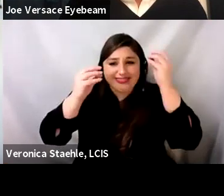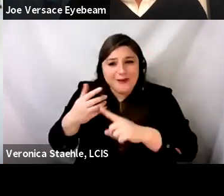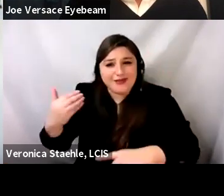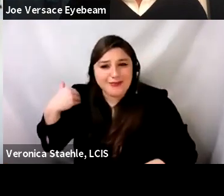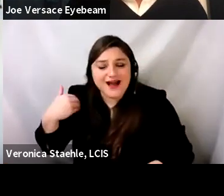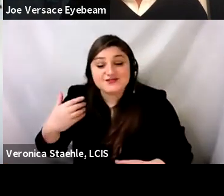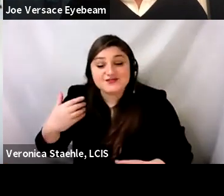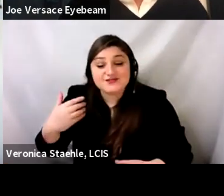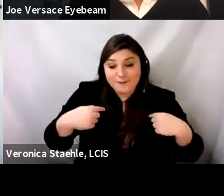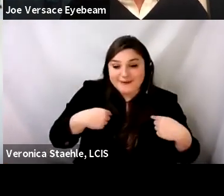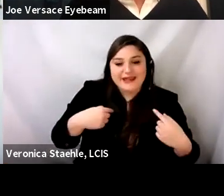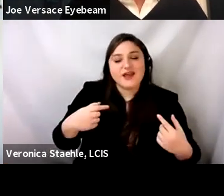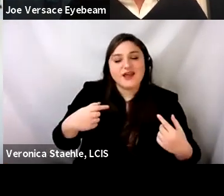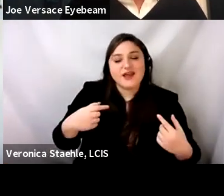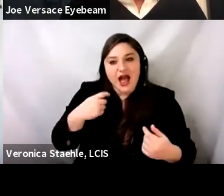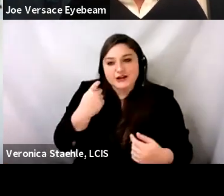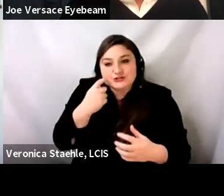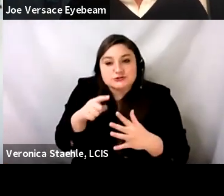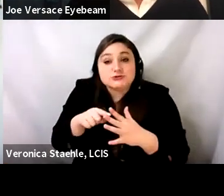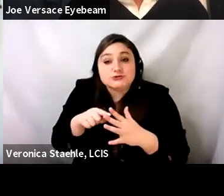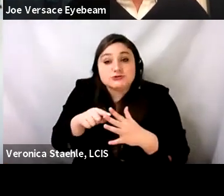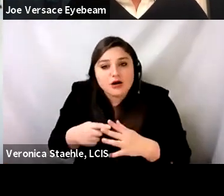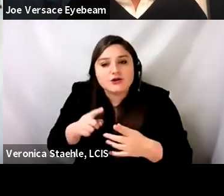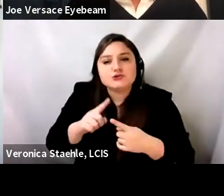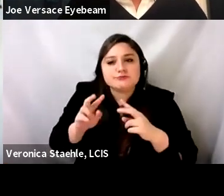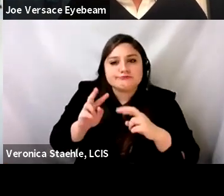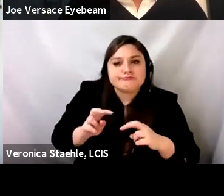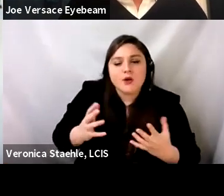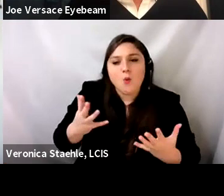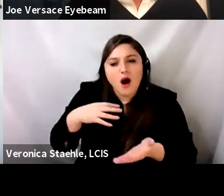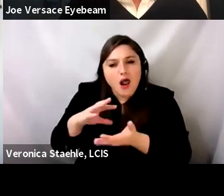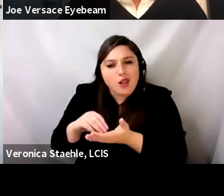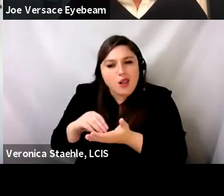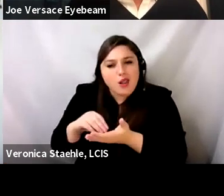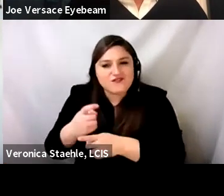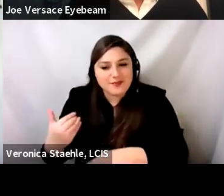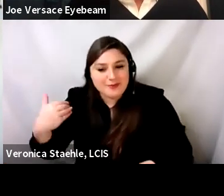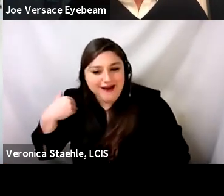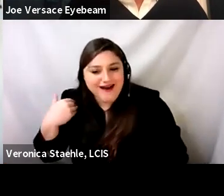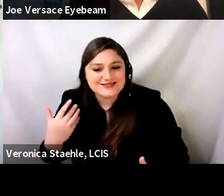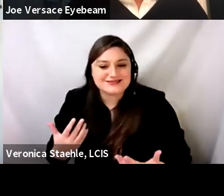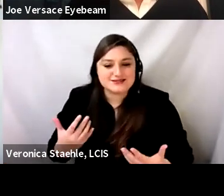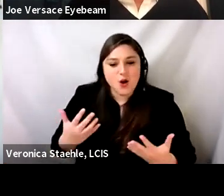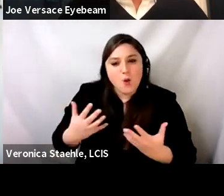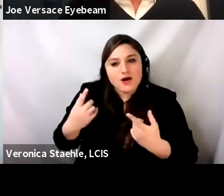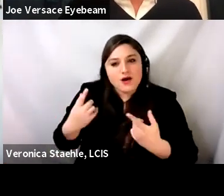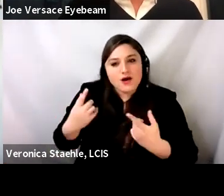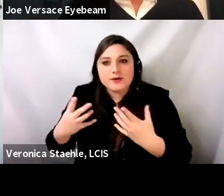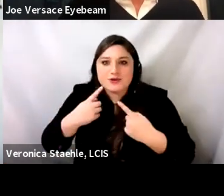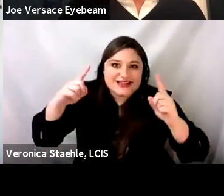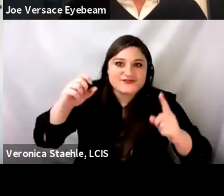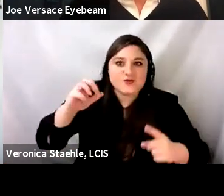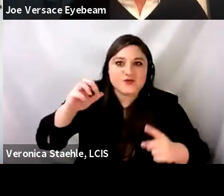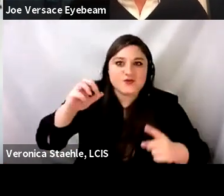time. You know, as you stated, Judy, in the intro, I not only chair Eyebeam's board, but I also